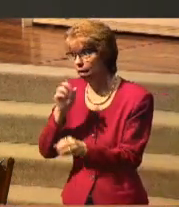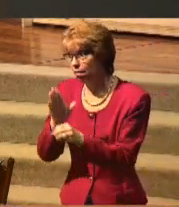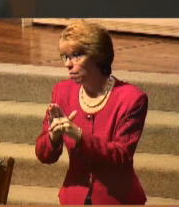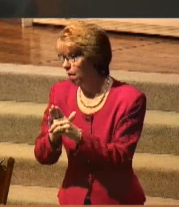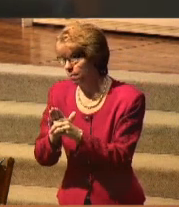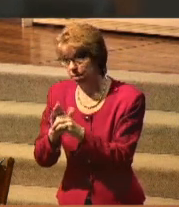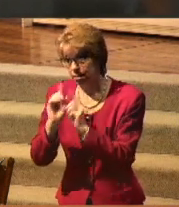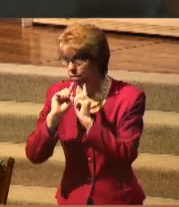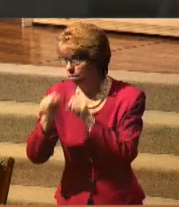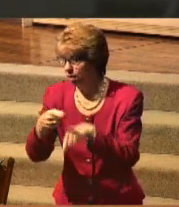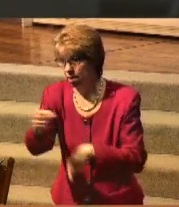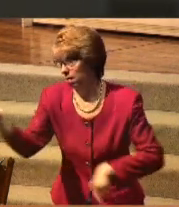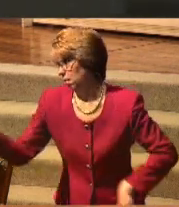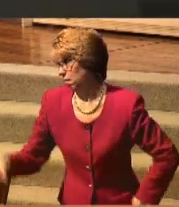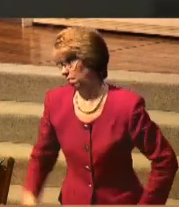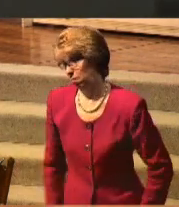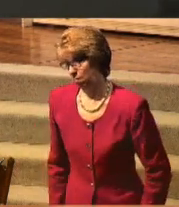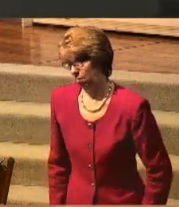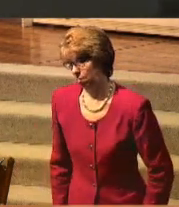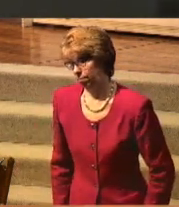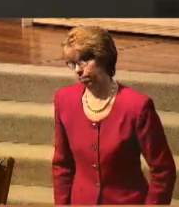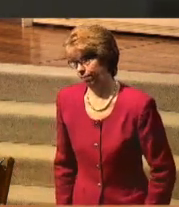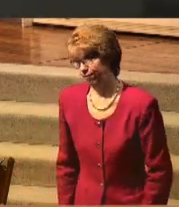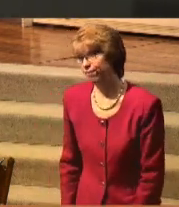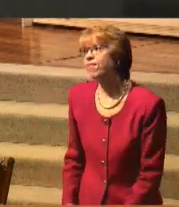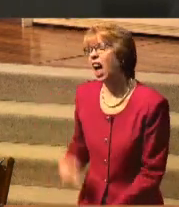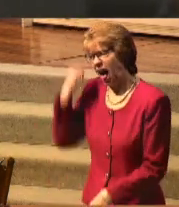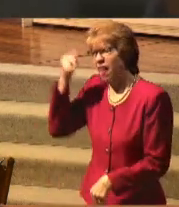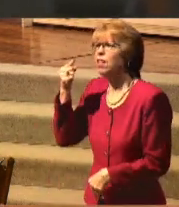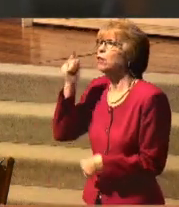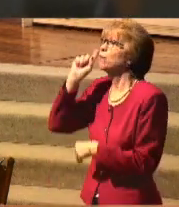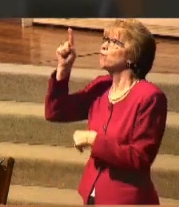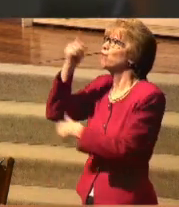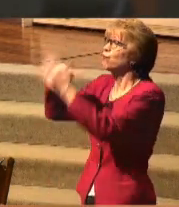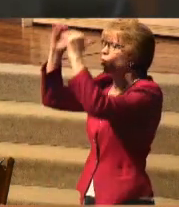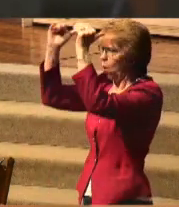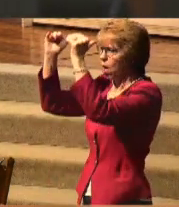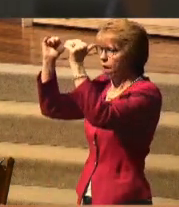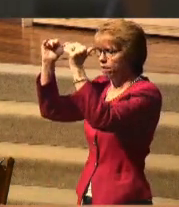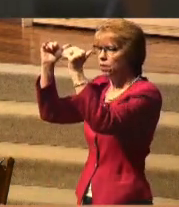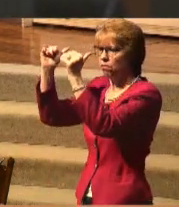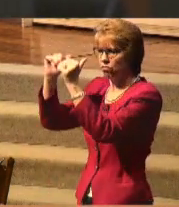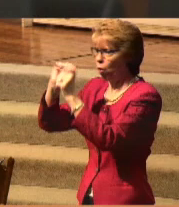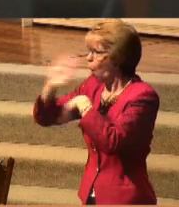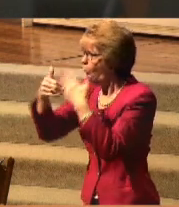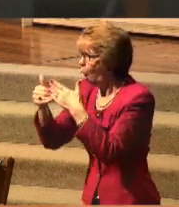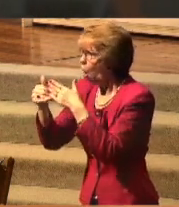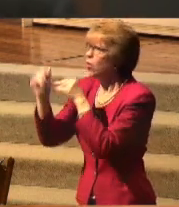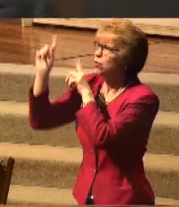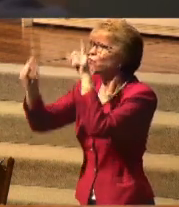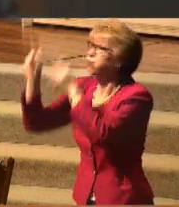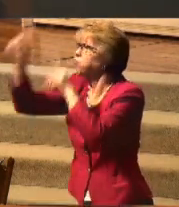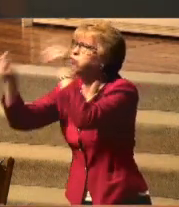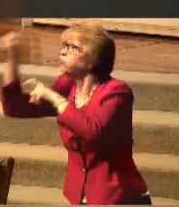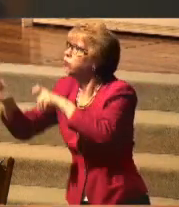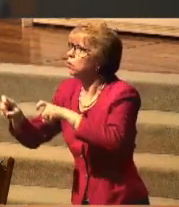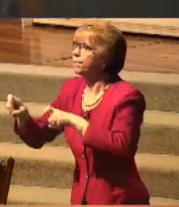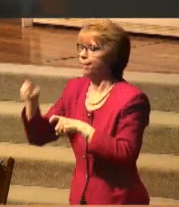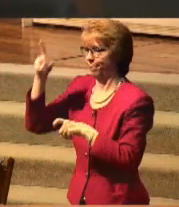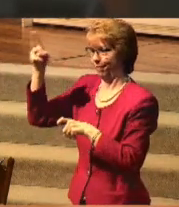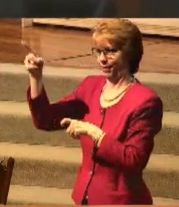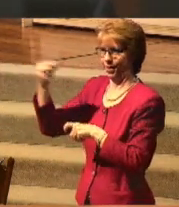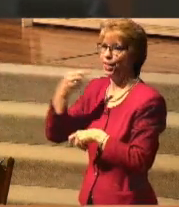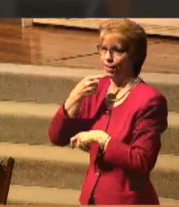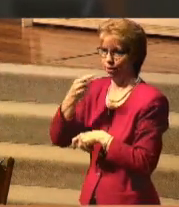questions. I think when we get to heaven, a lot of those questions will be handled. A lot of those questions will be something we won't